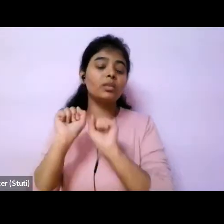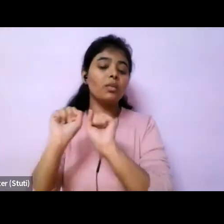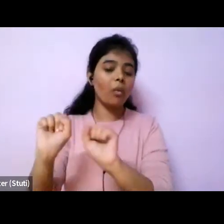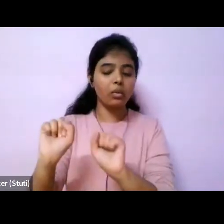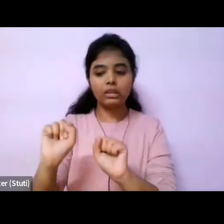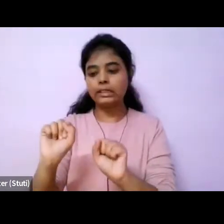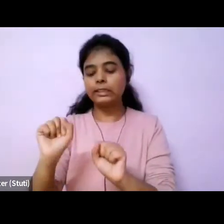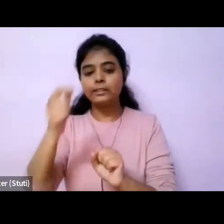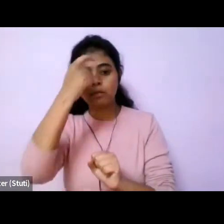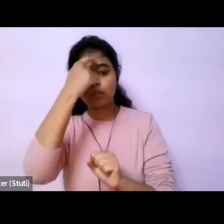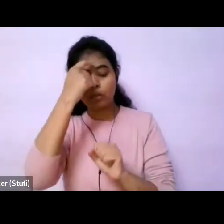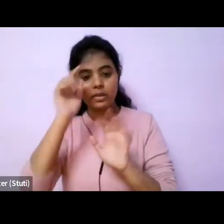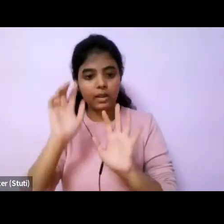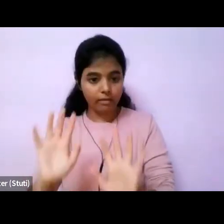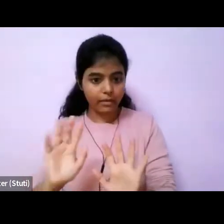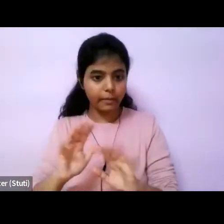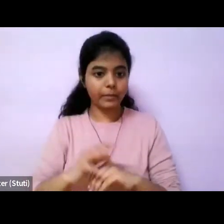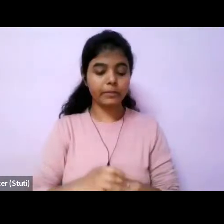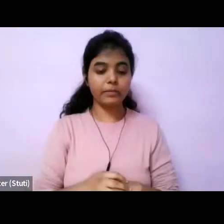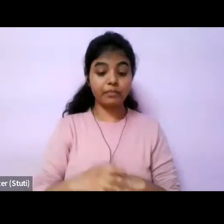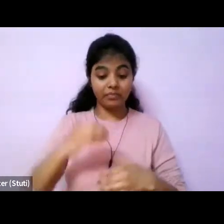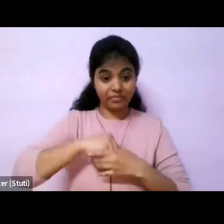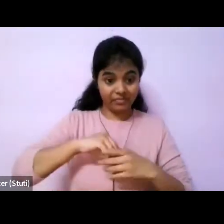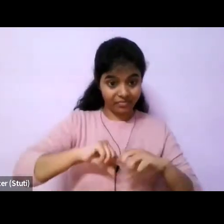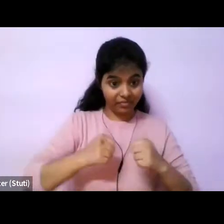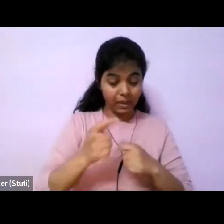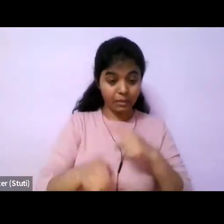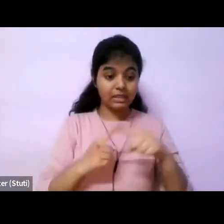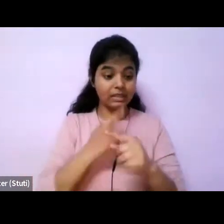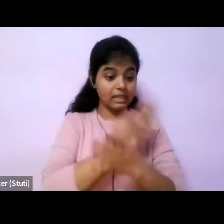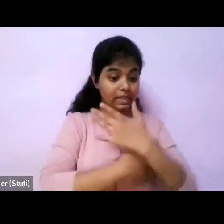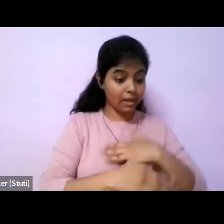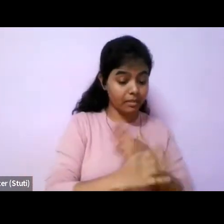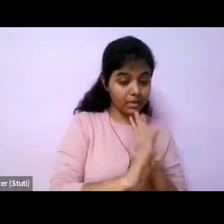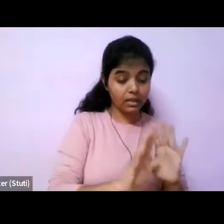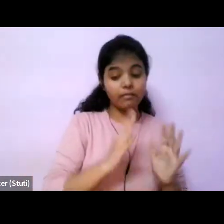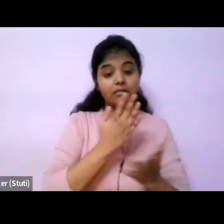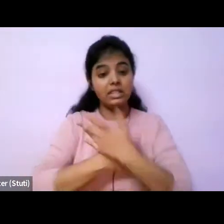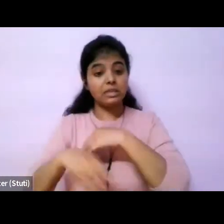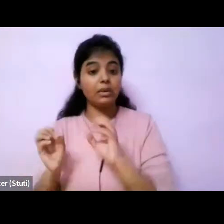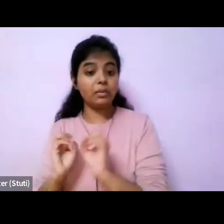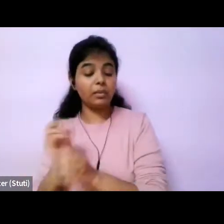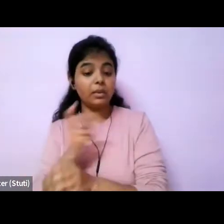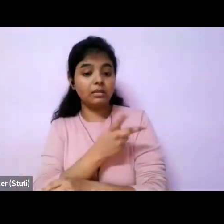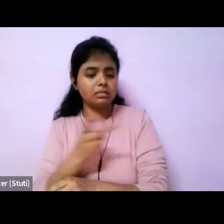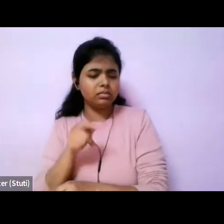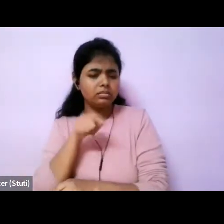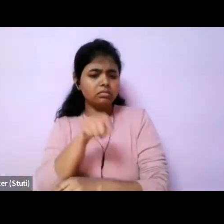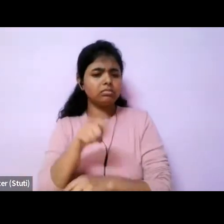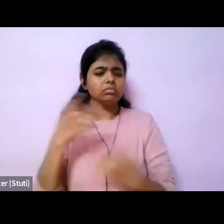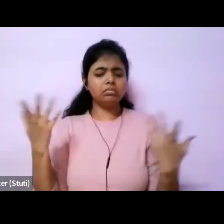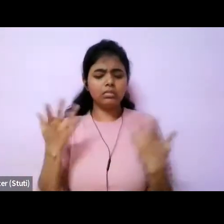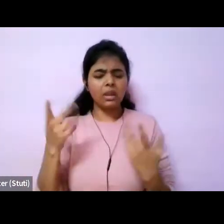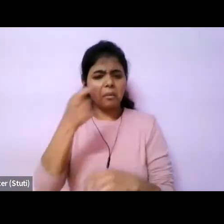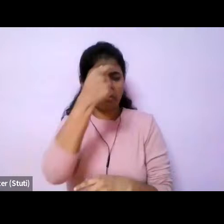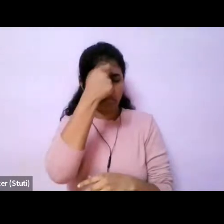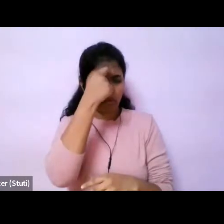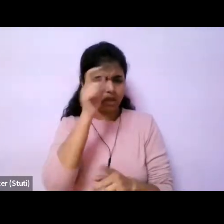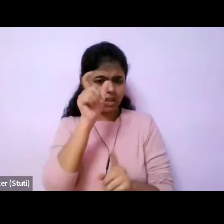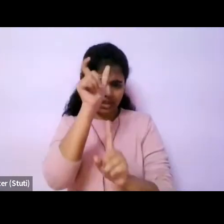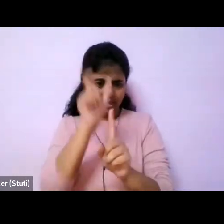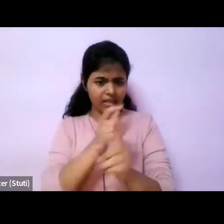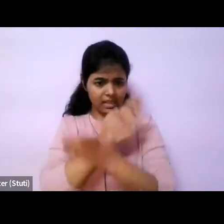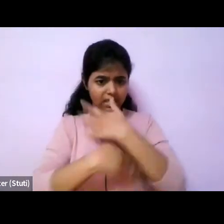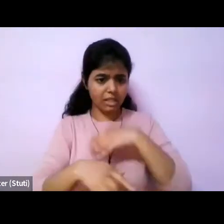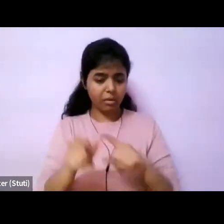the interpellation of this ableism in disabled and non-disabled people alike ensures the location of the problem of disability in